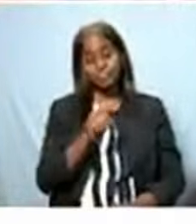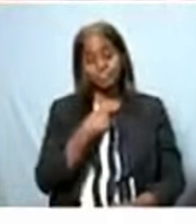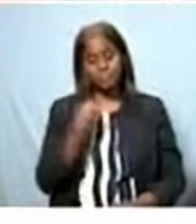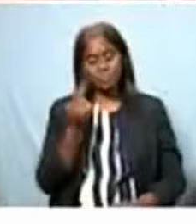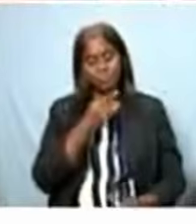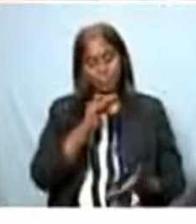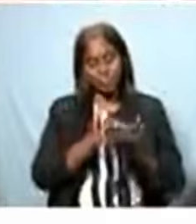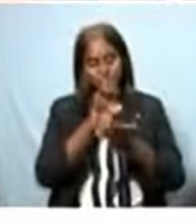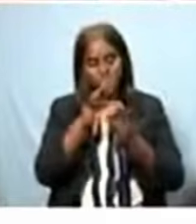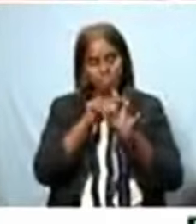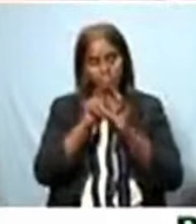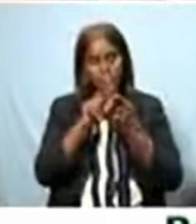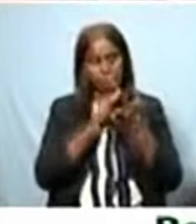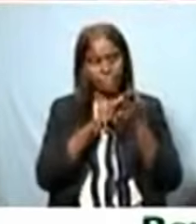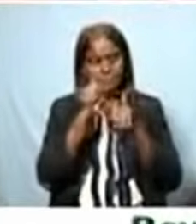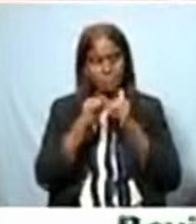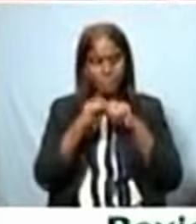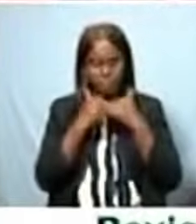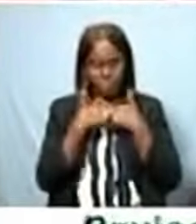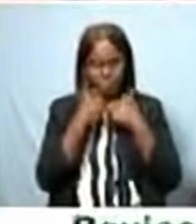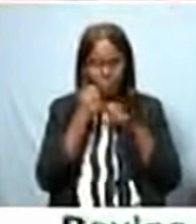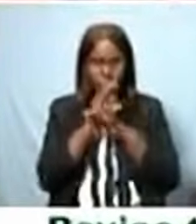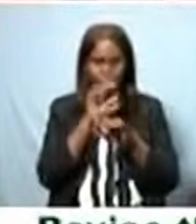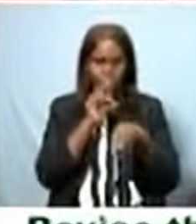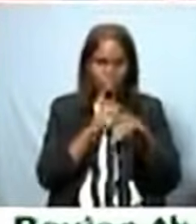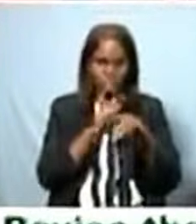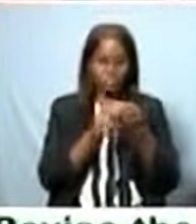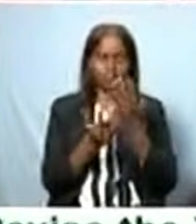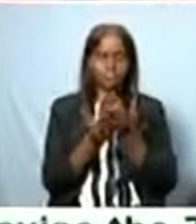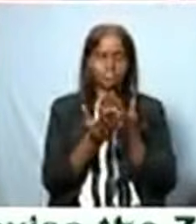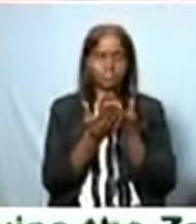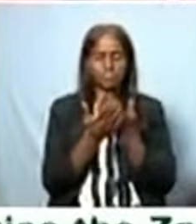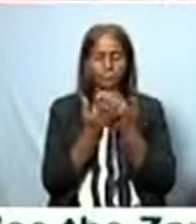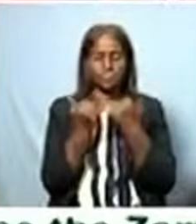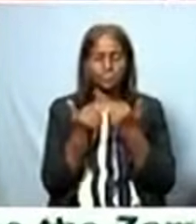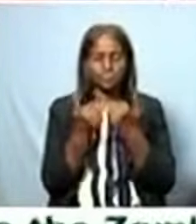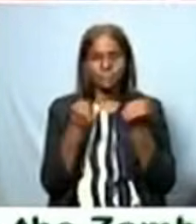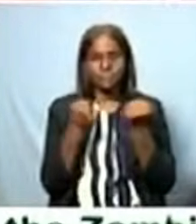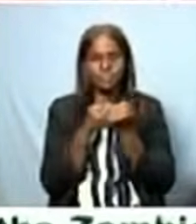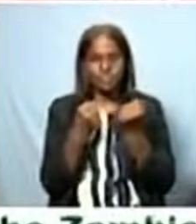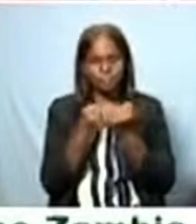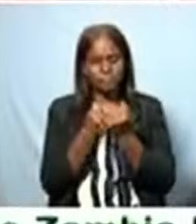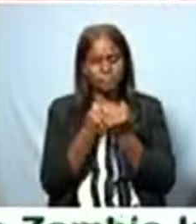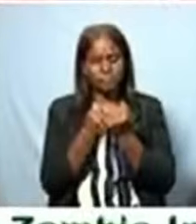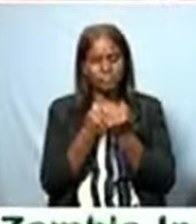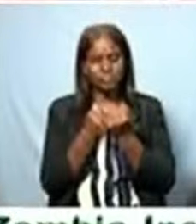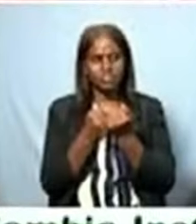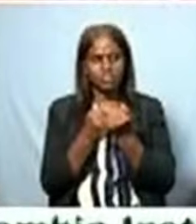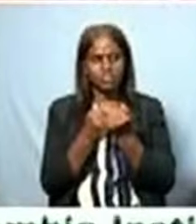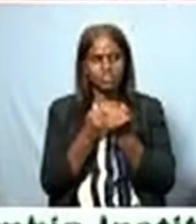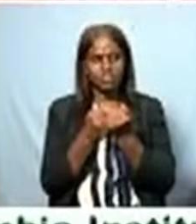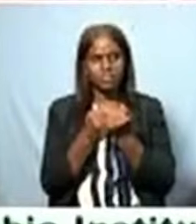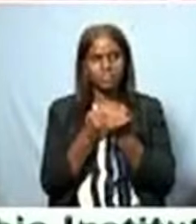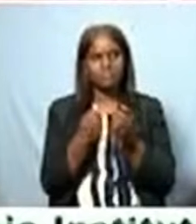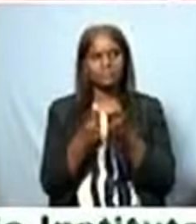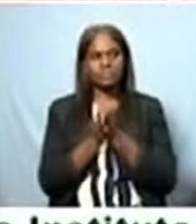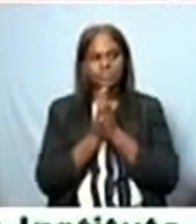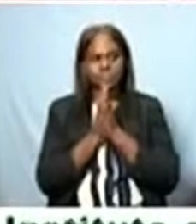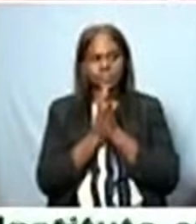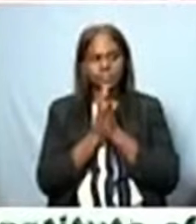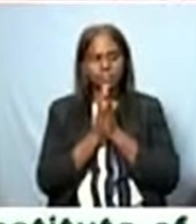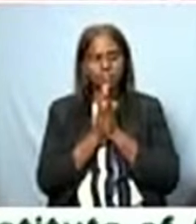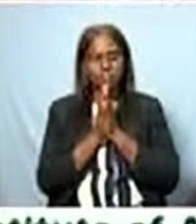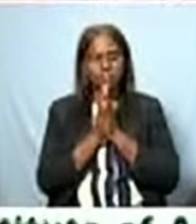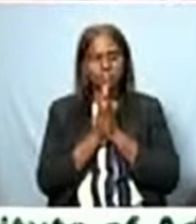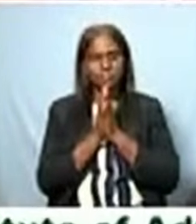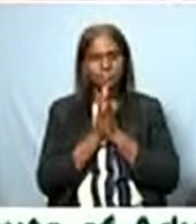on record that because we are already ahead of the motion, we are not supporting this motion, but we ask that the honorable